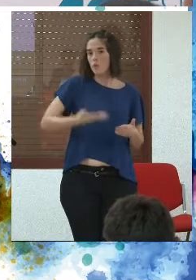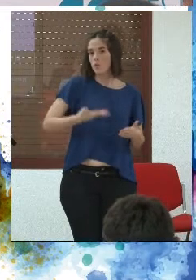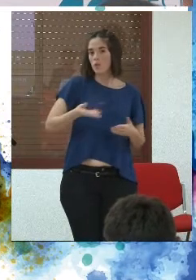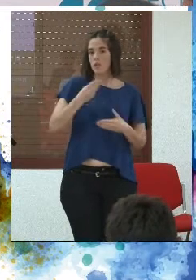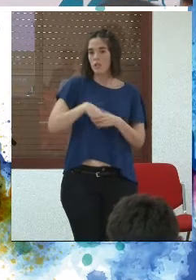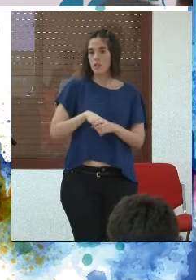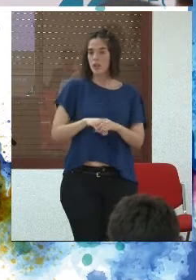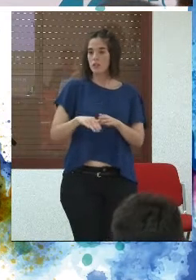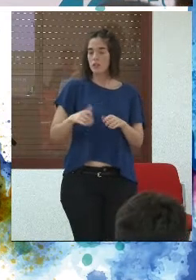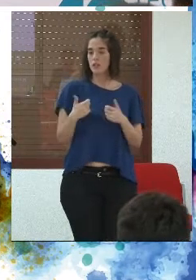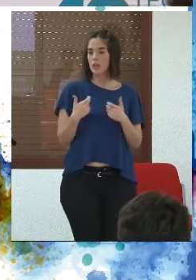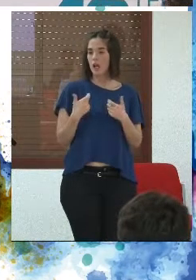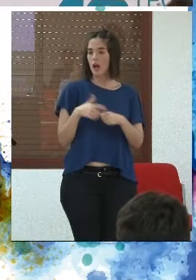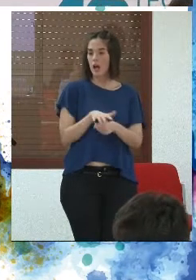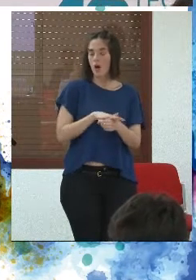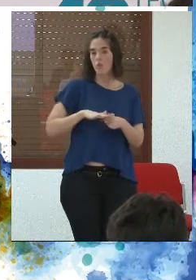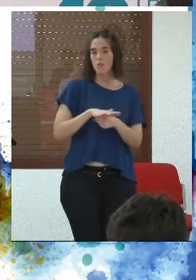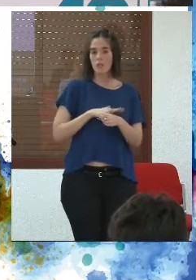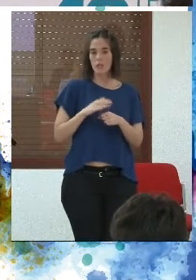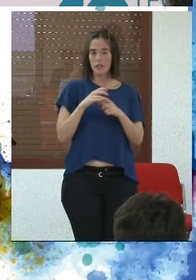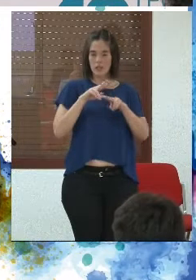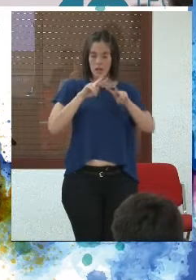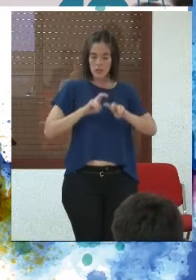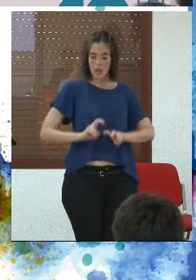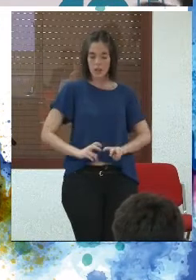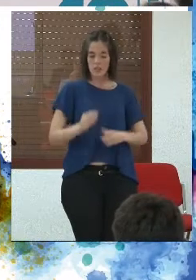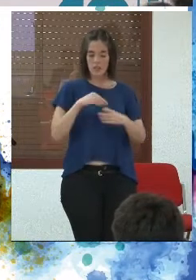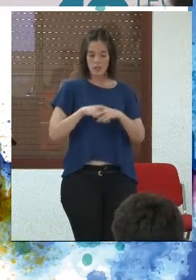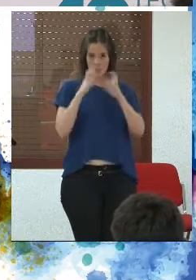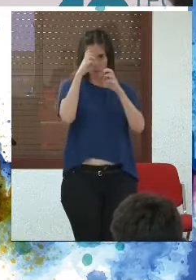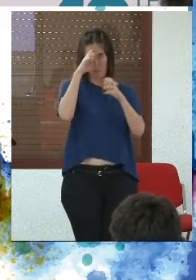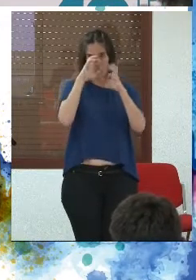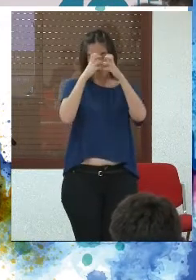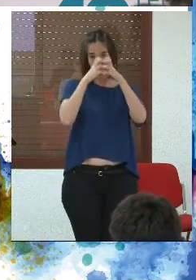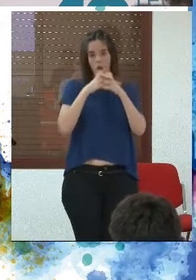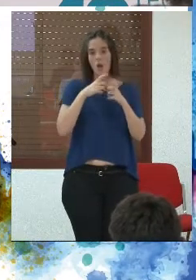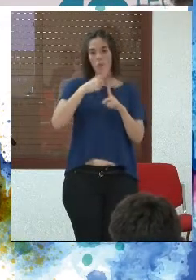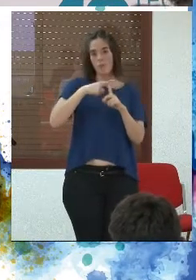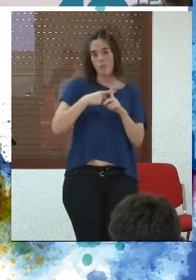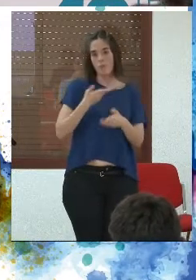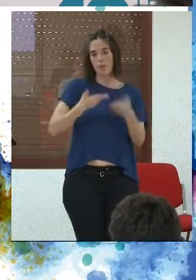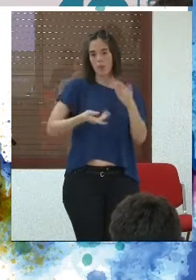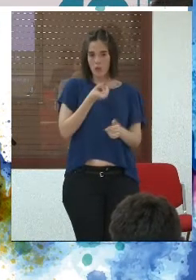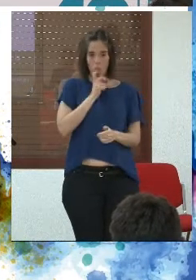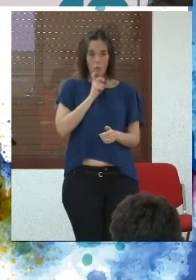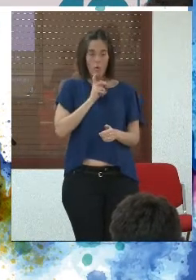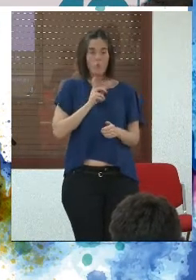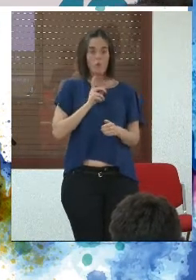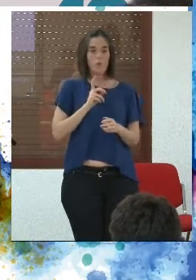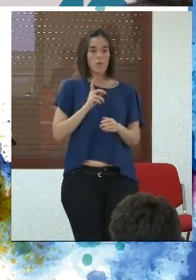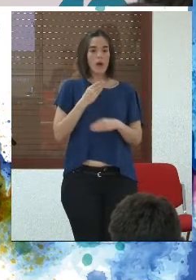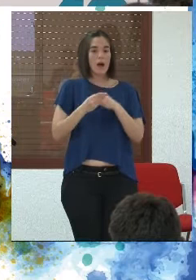unidad de análisis electroencefalográfico, entendido como un método para medir la actividad cerebral del paciente. System